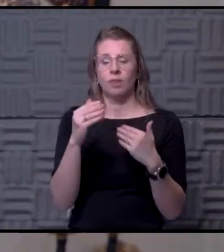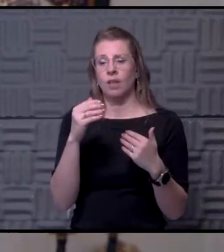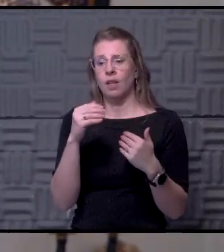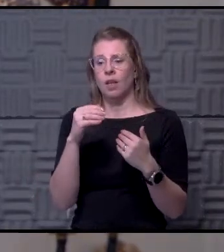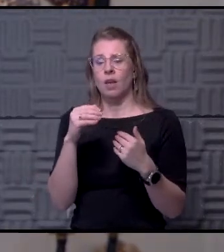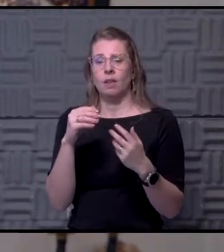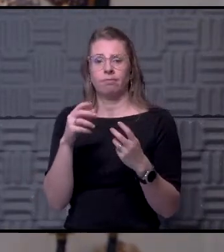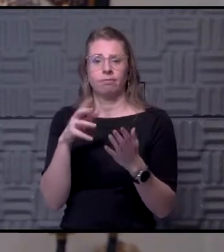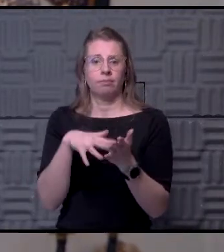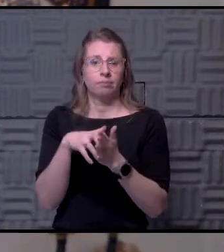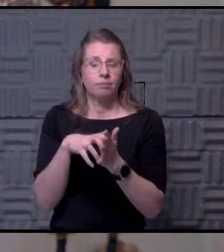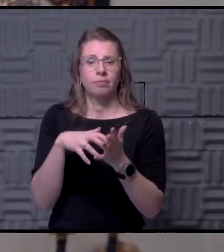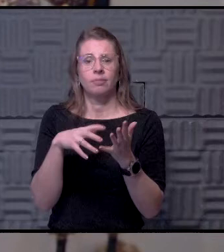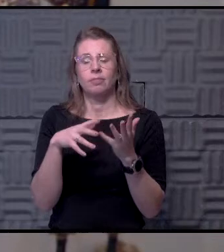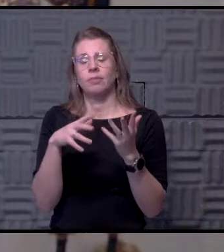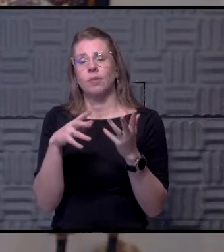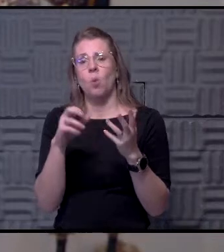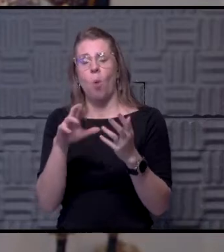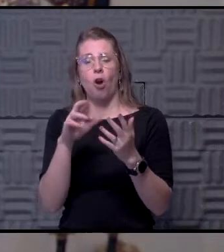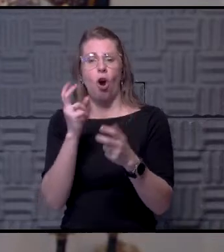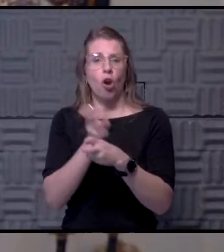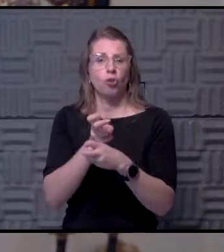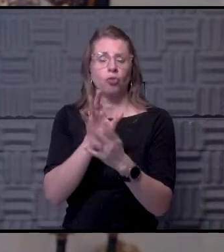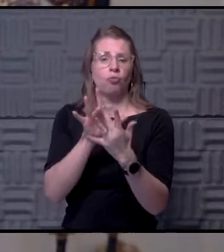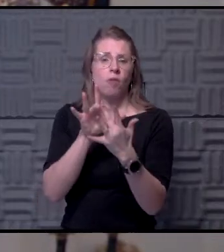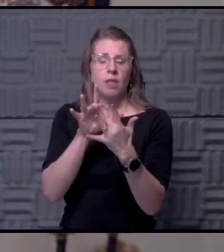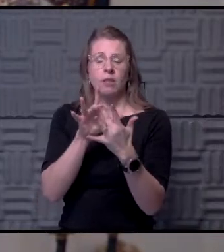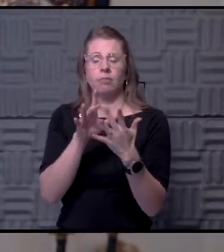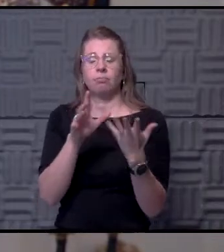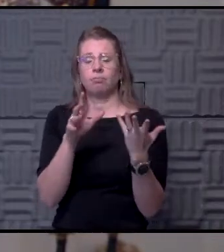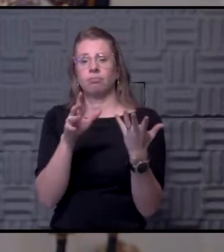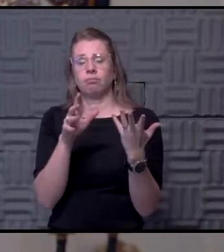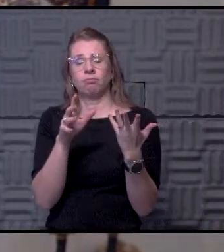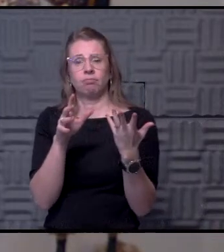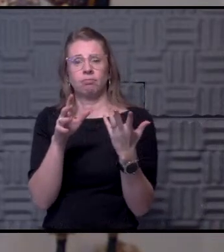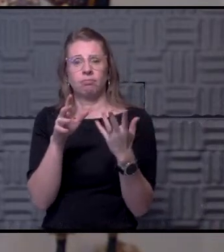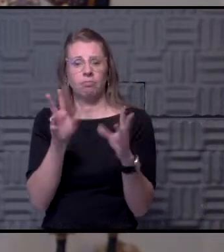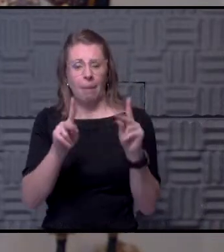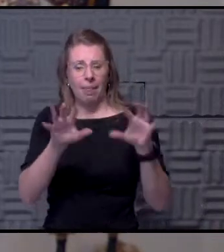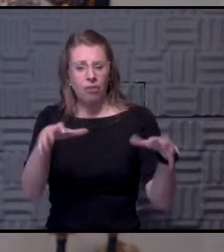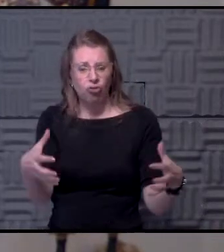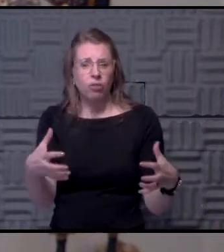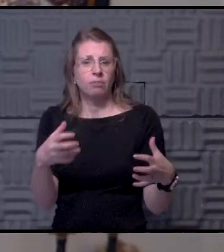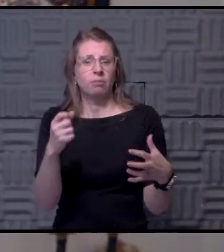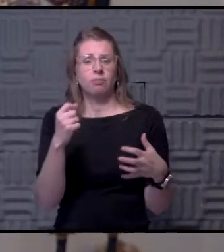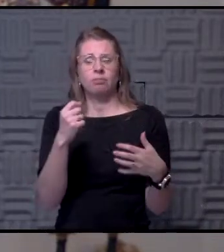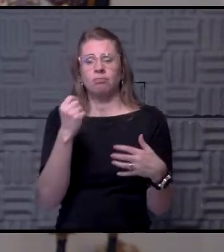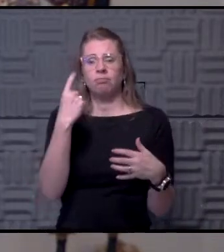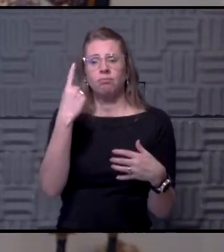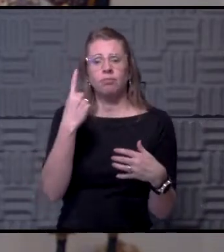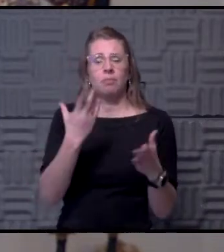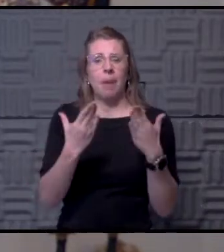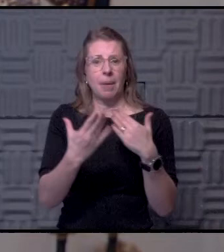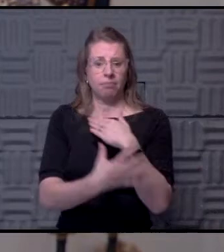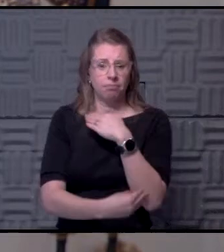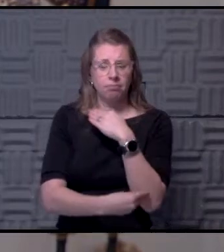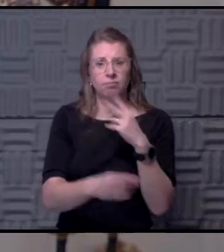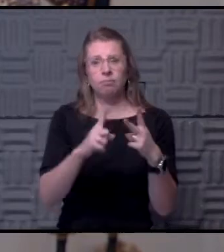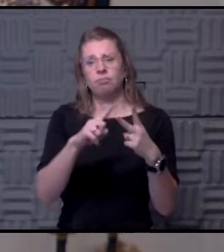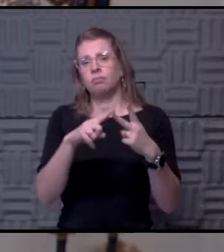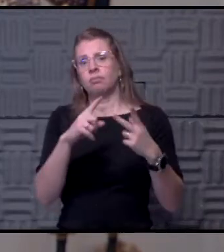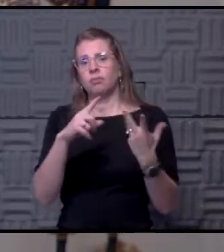it's congregate housing, or just kind of shut-ins. And the governor met with them, I think,